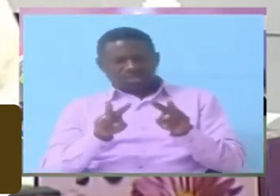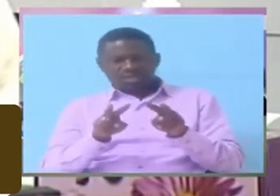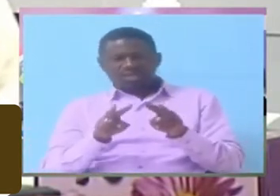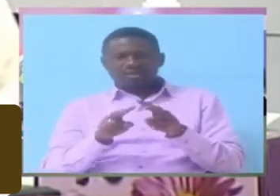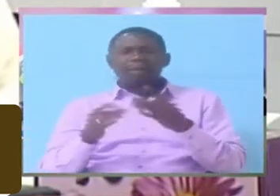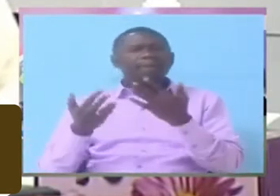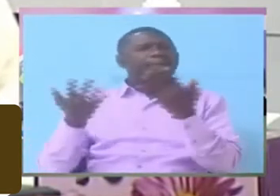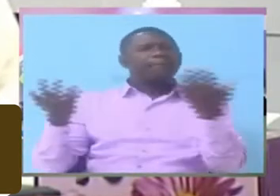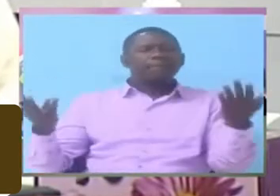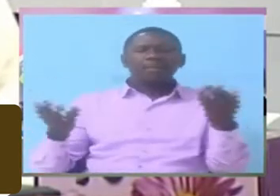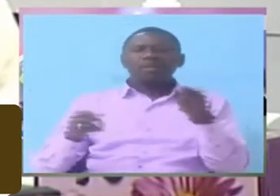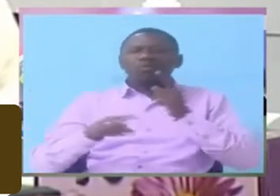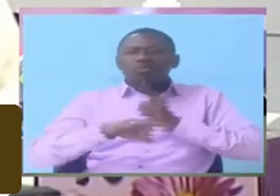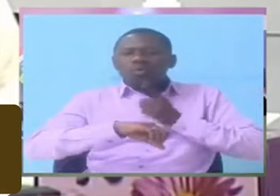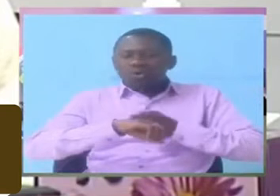memos in respect of